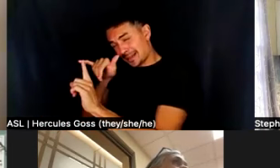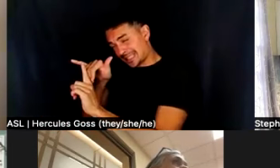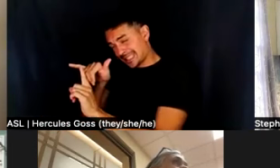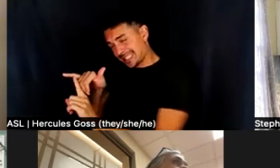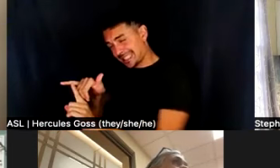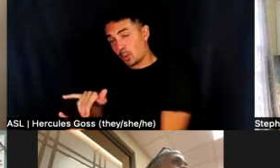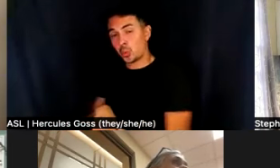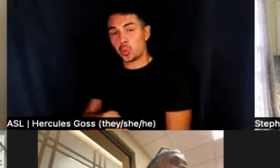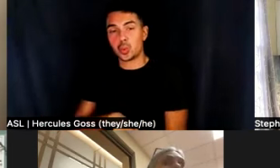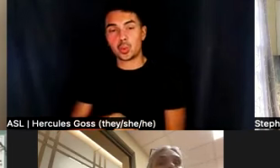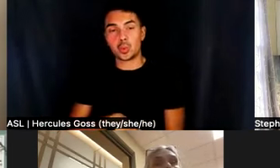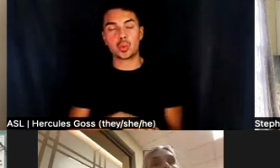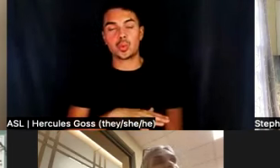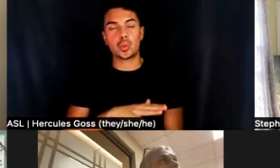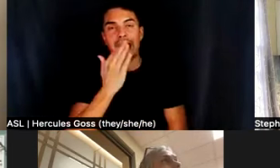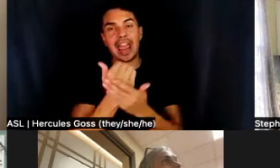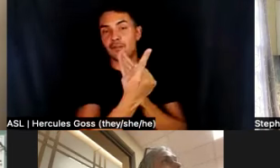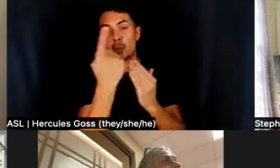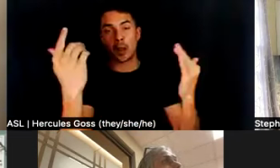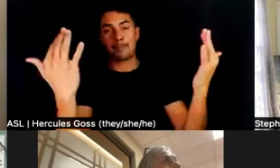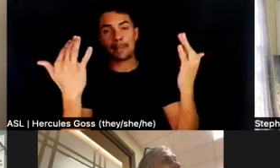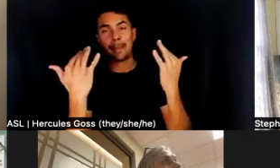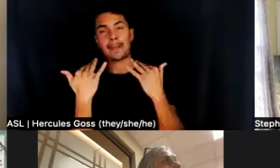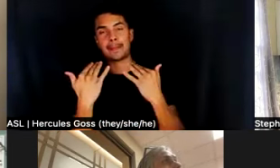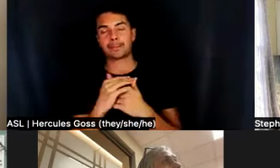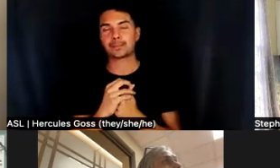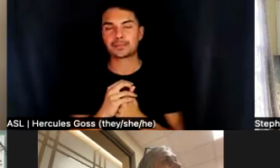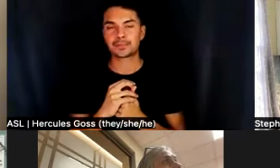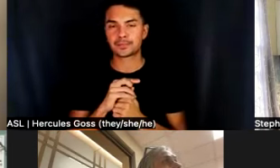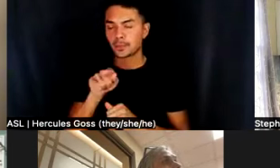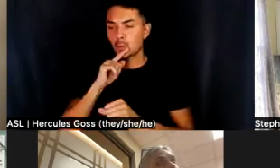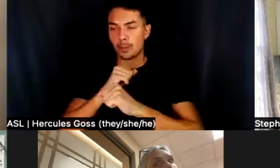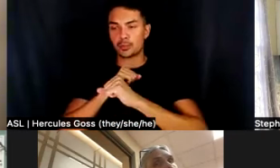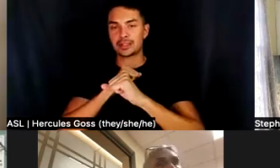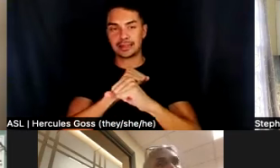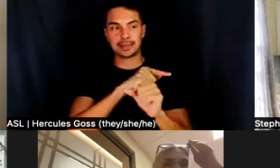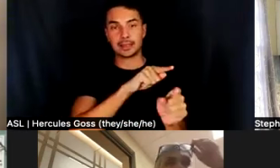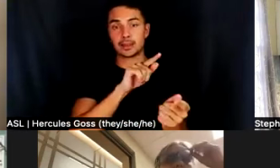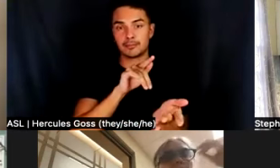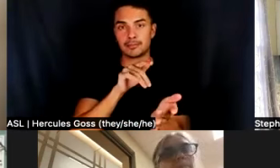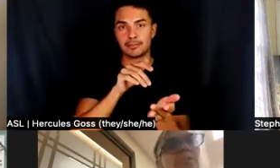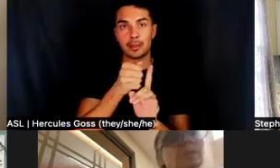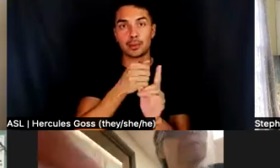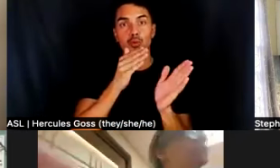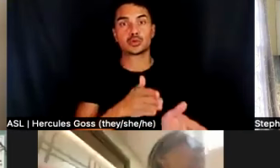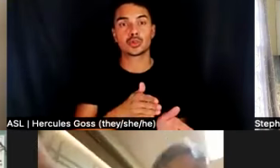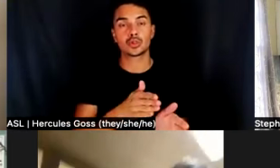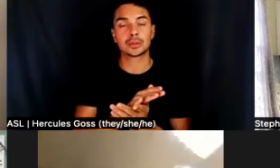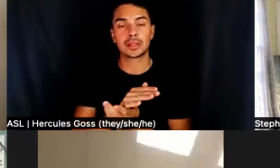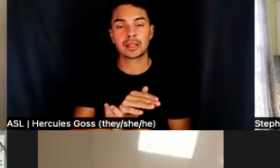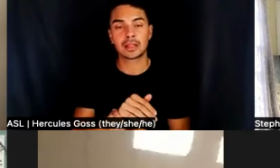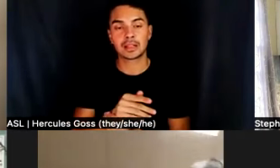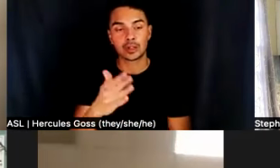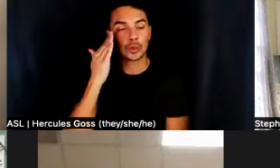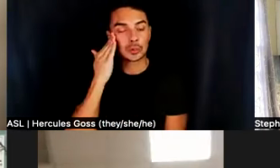was, by everybody. And then they were protecting the abuser, right? So it